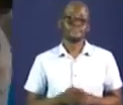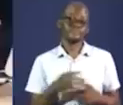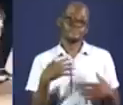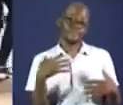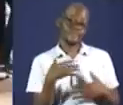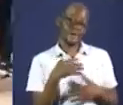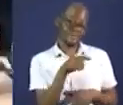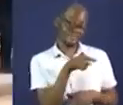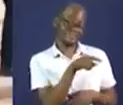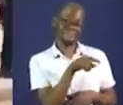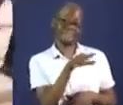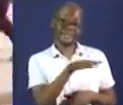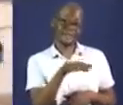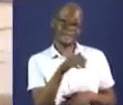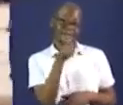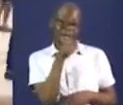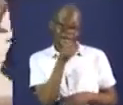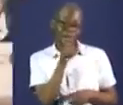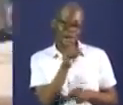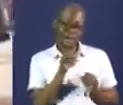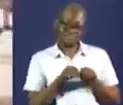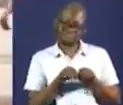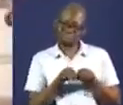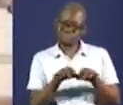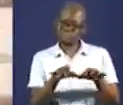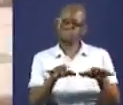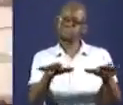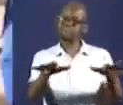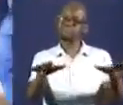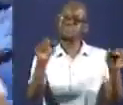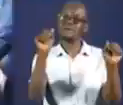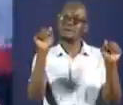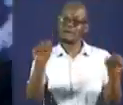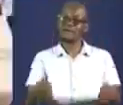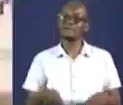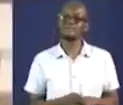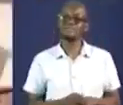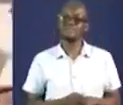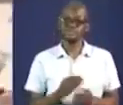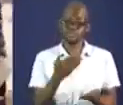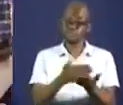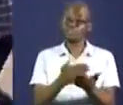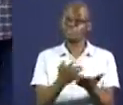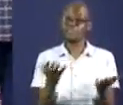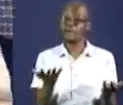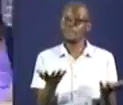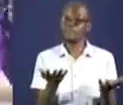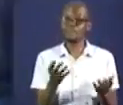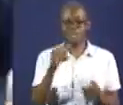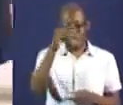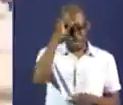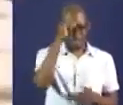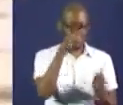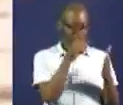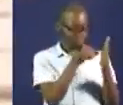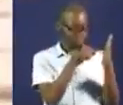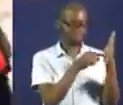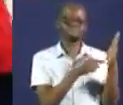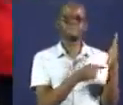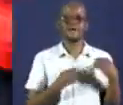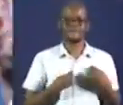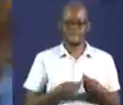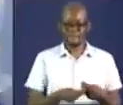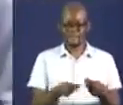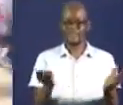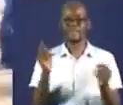It is scary that a single cough here can lead to an outbreak of epic proportions. In order to prevent that, the government has instituted measures